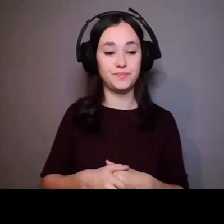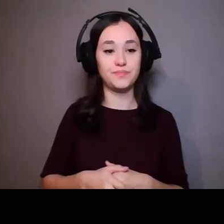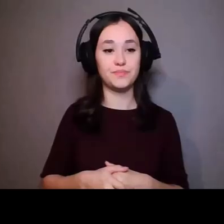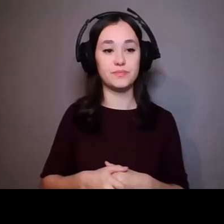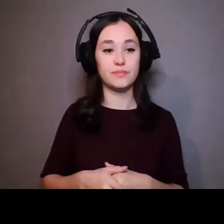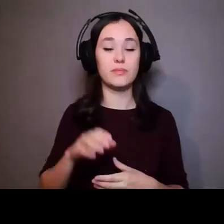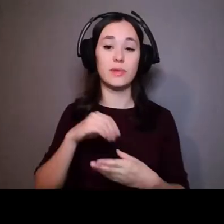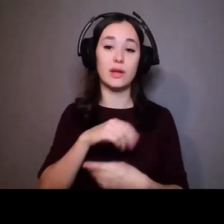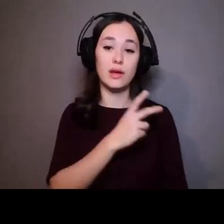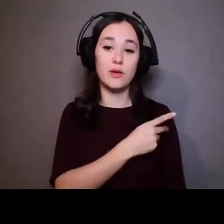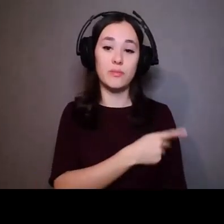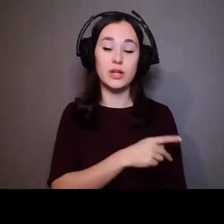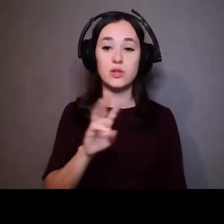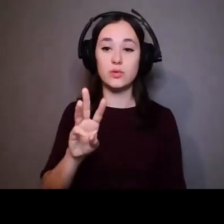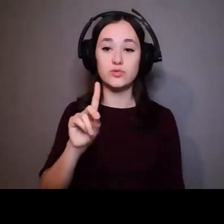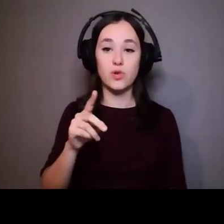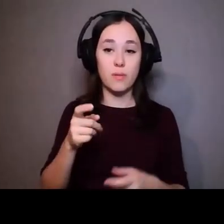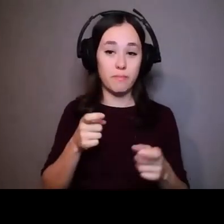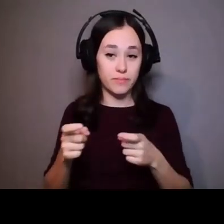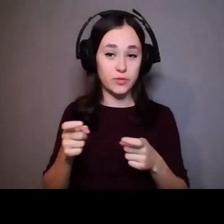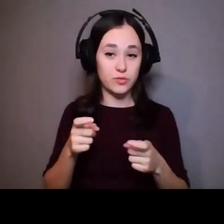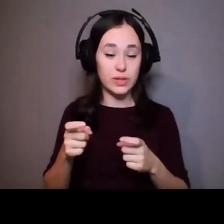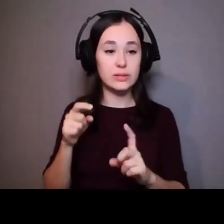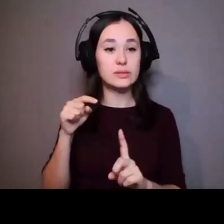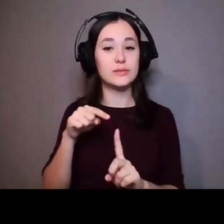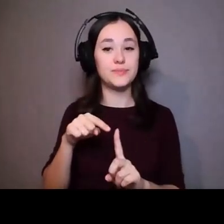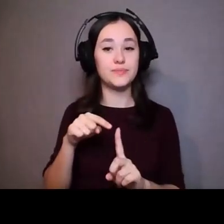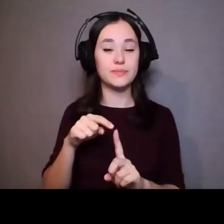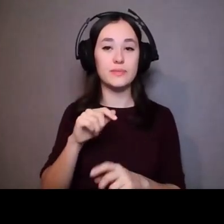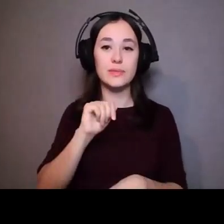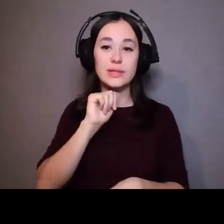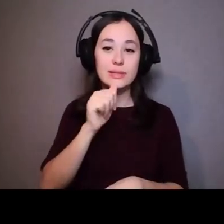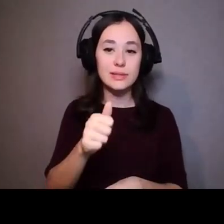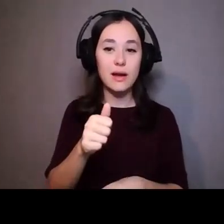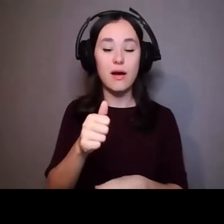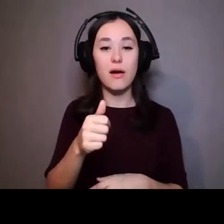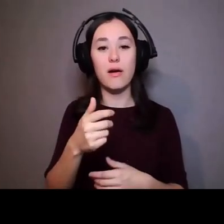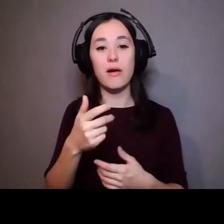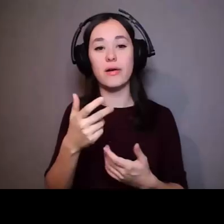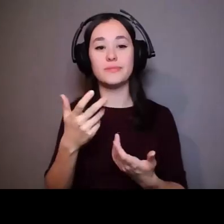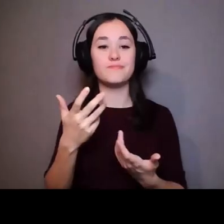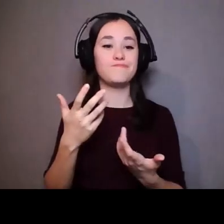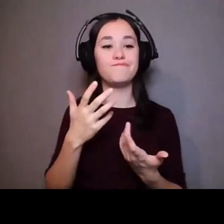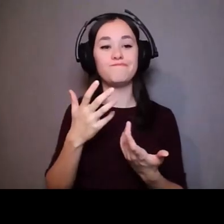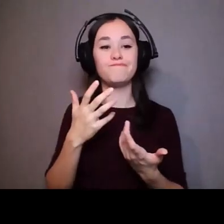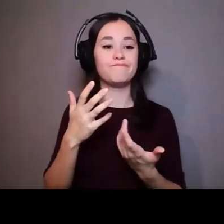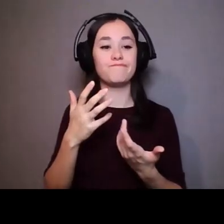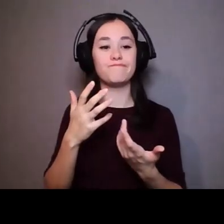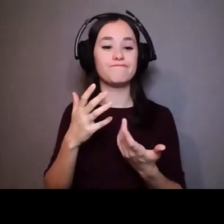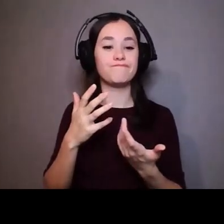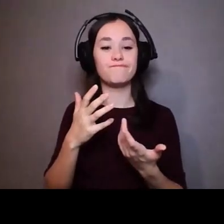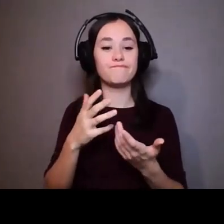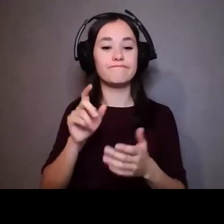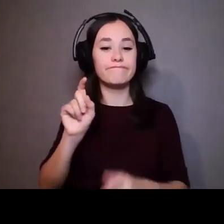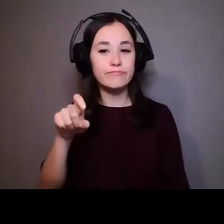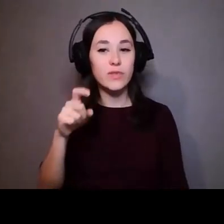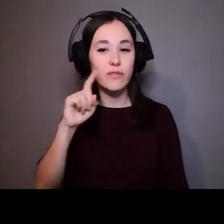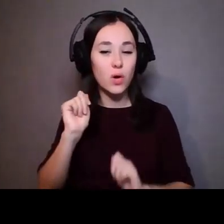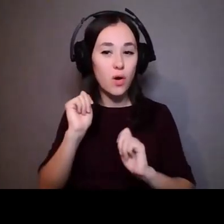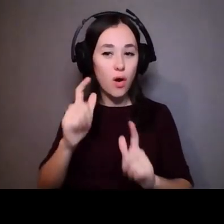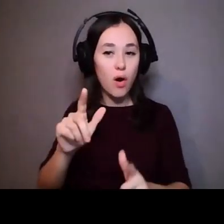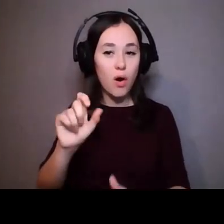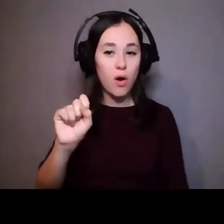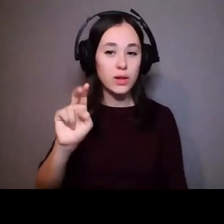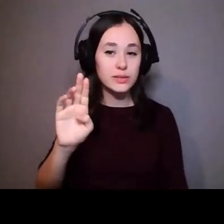Inpatient withdrawal management is not clinically indicated for all substance use, forms of substance use.